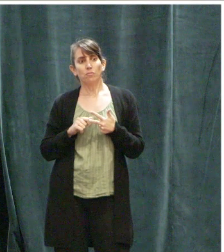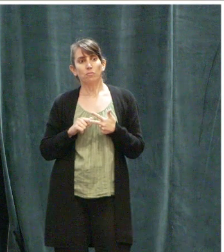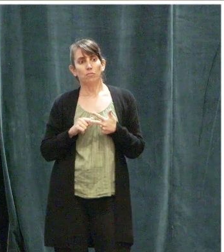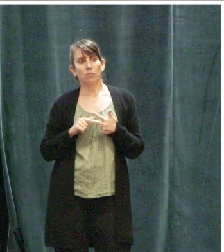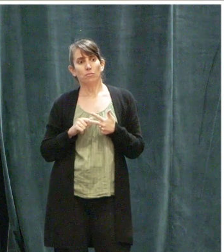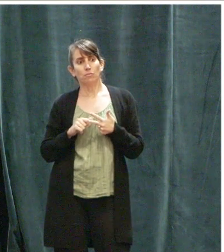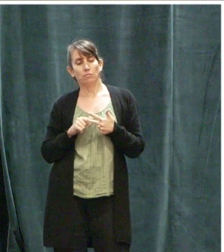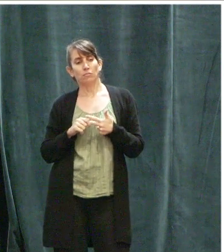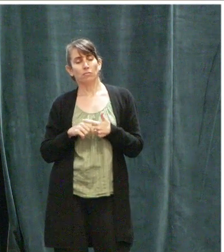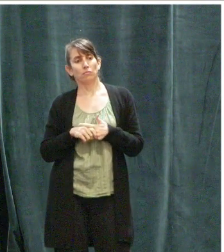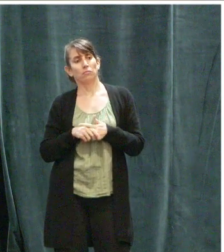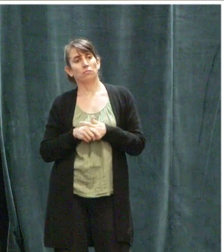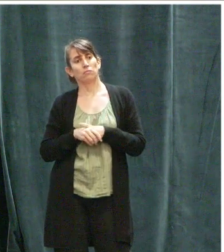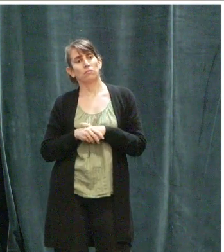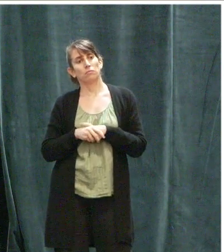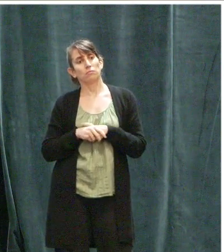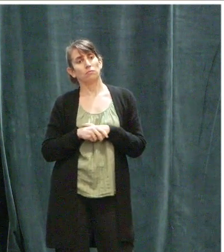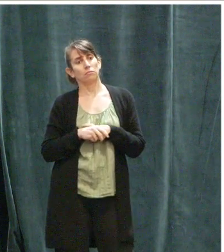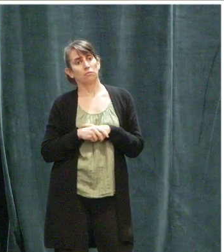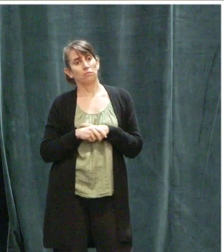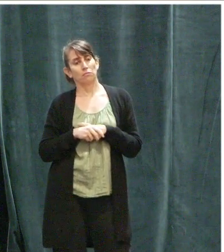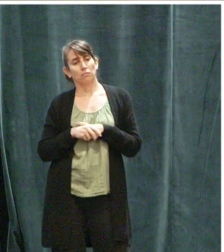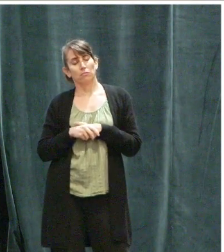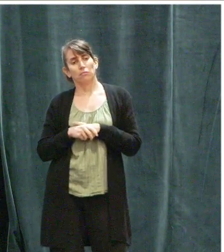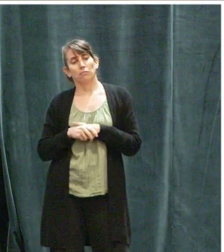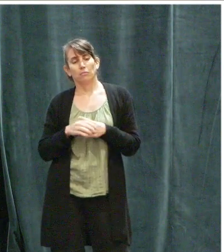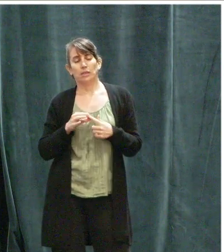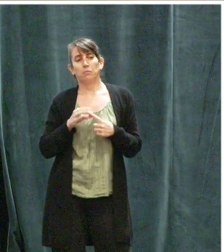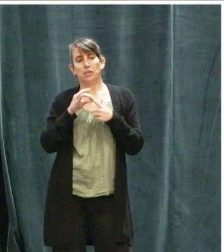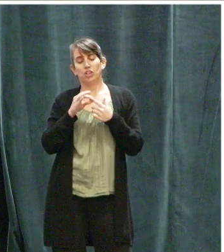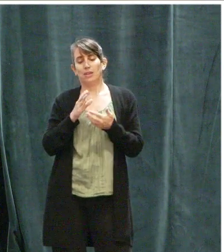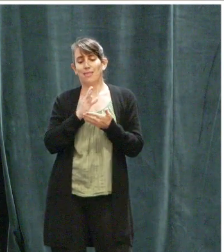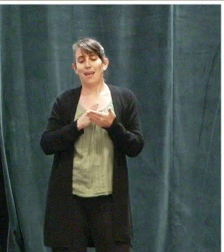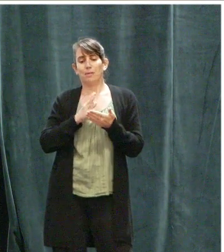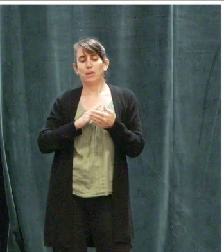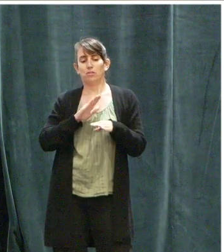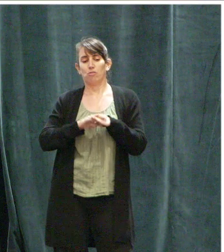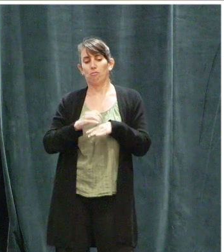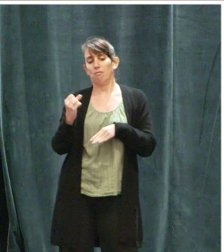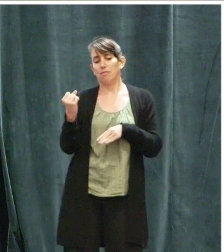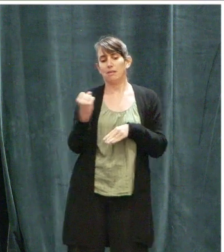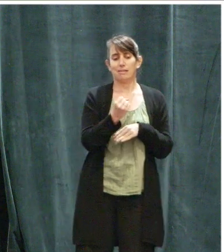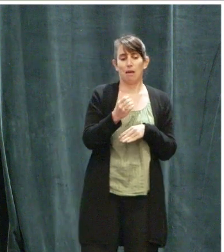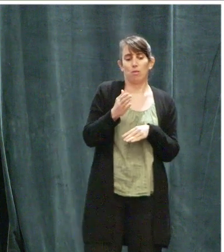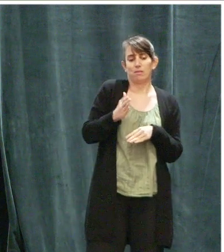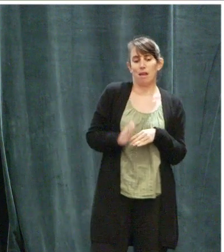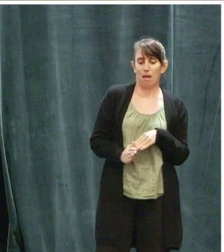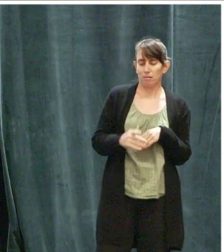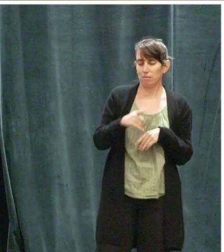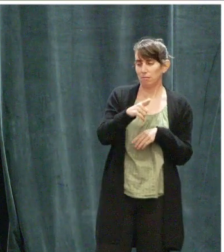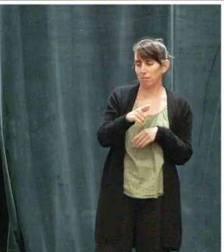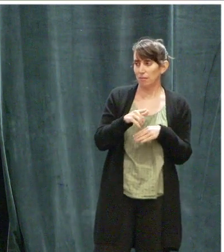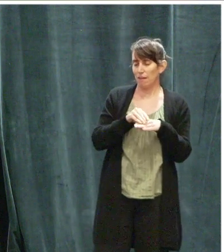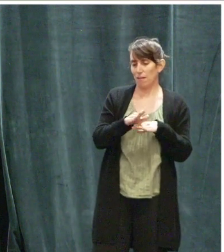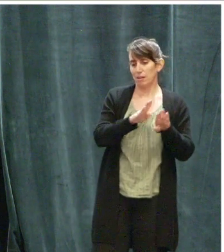especially on those elements on the south side that really impact on the walls, that you talked